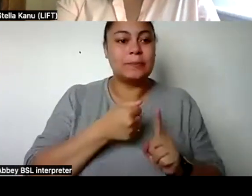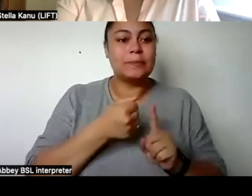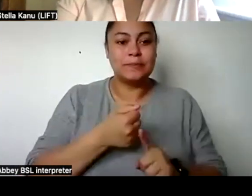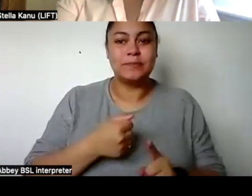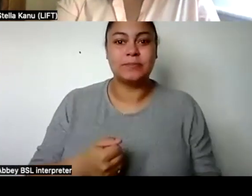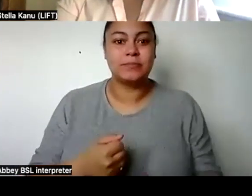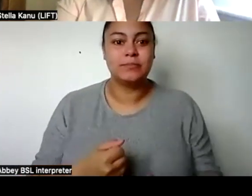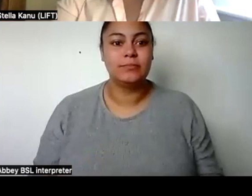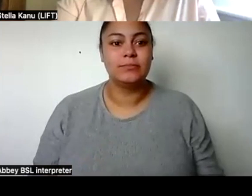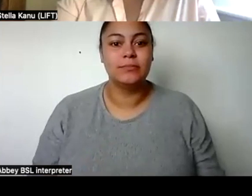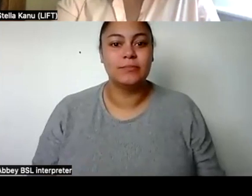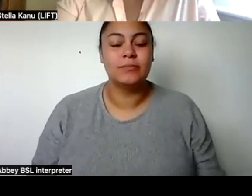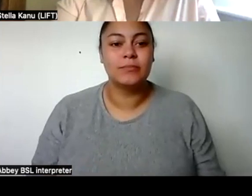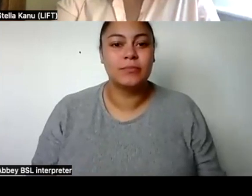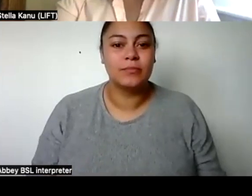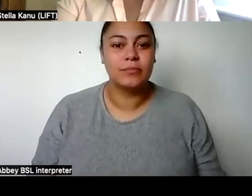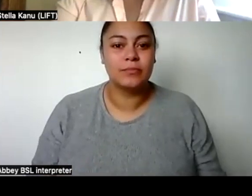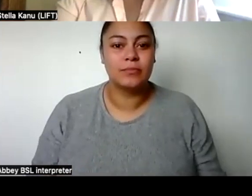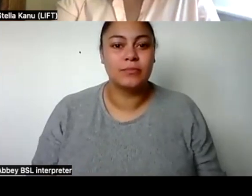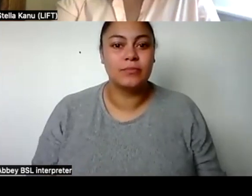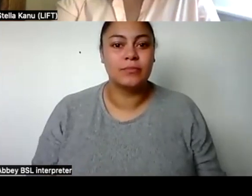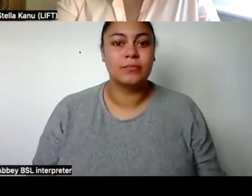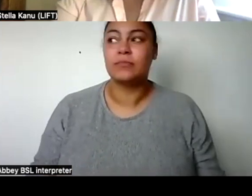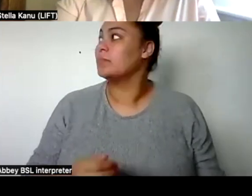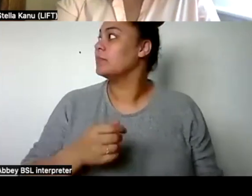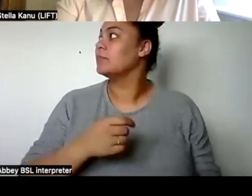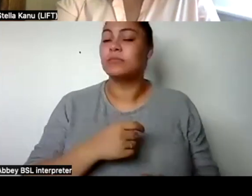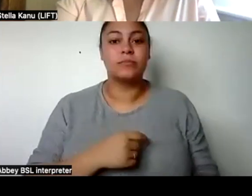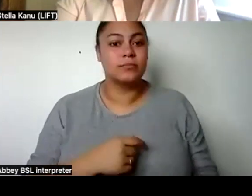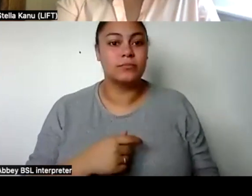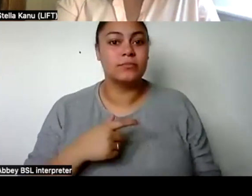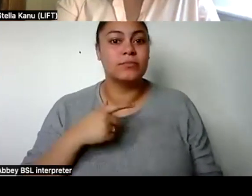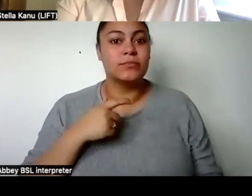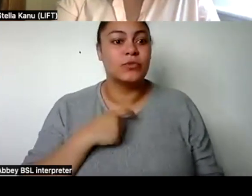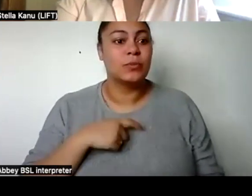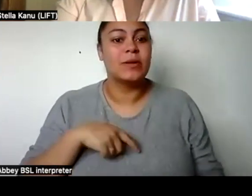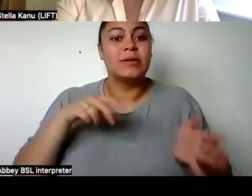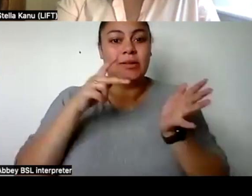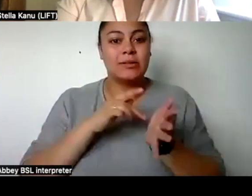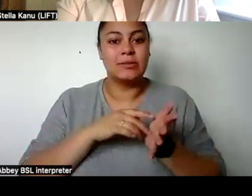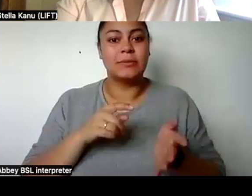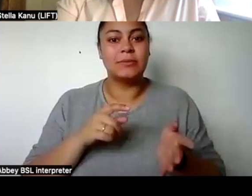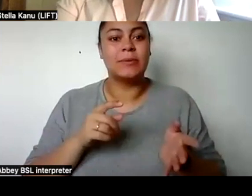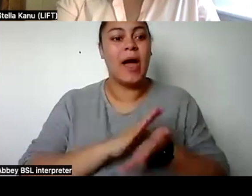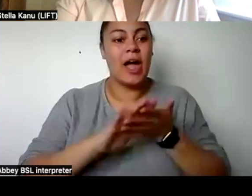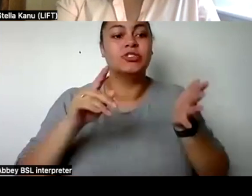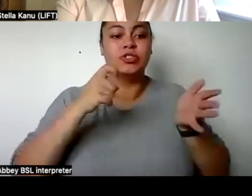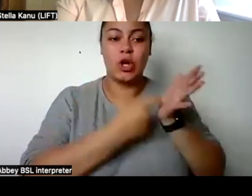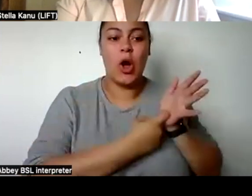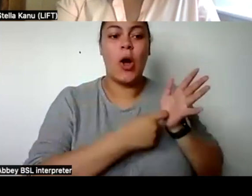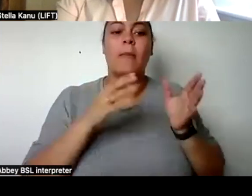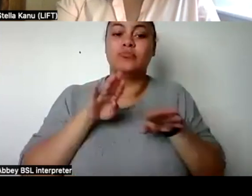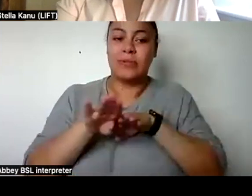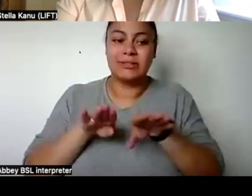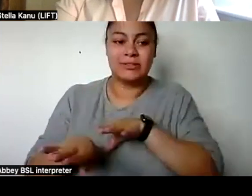amazing group of speakers who have taken human-centred approaches to HR practice. I'm going to start by saying a